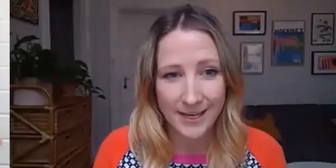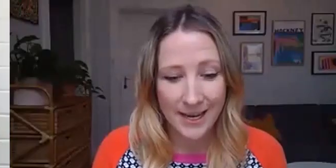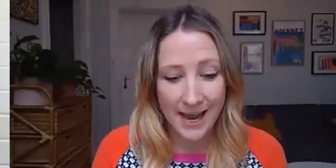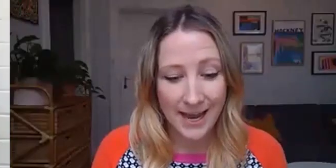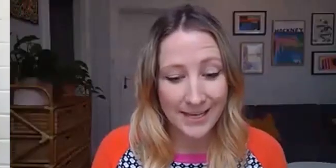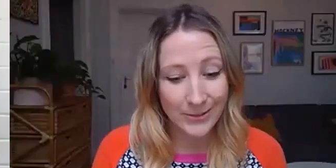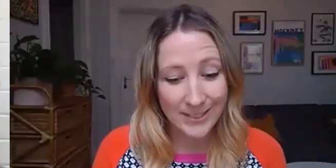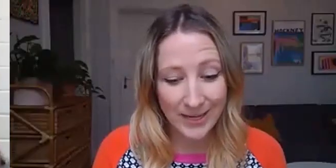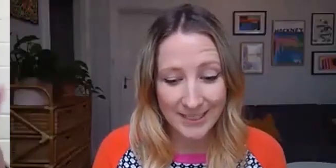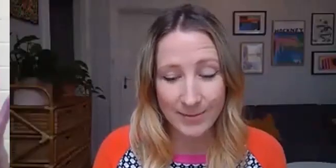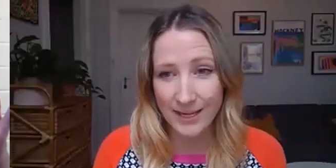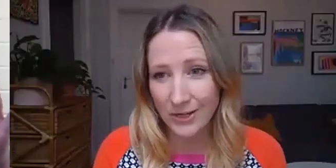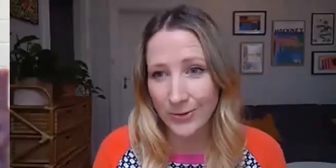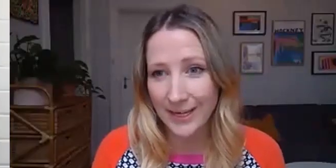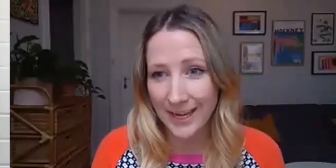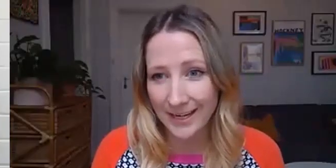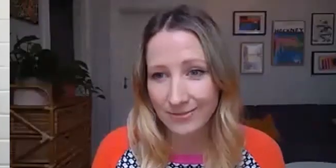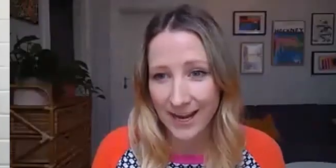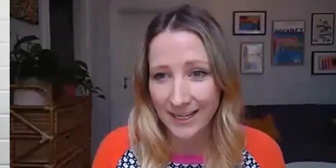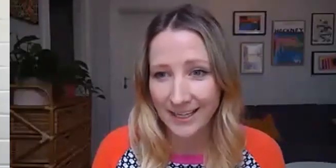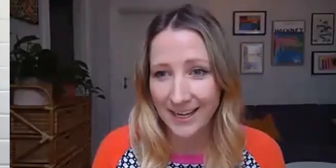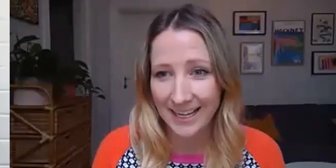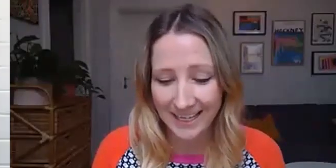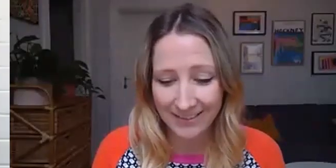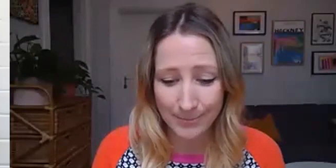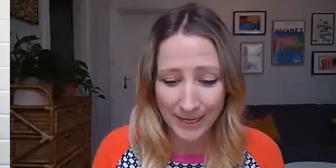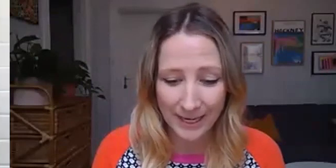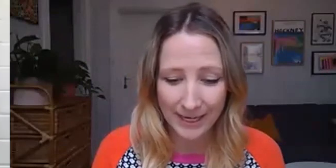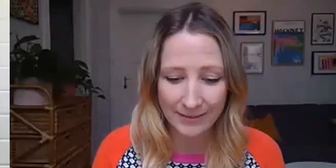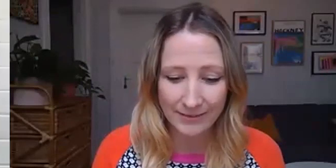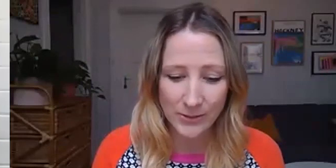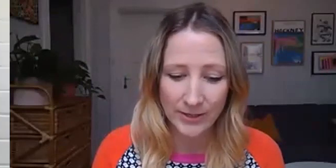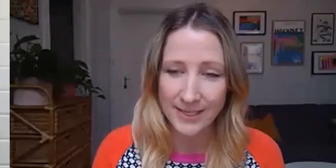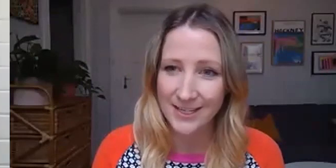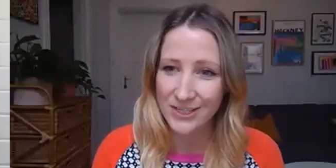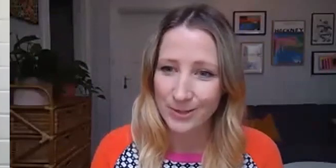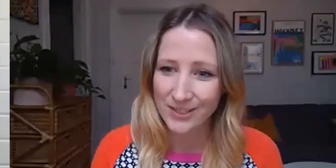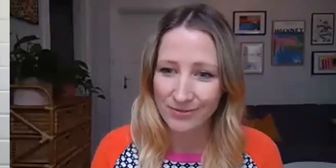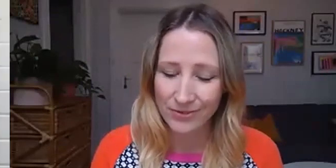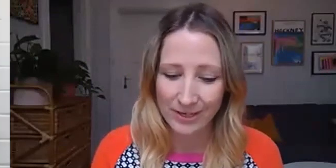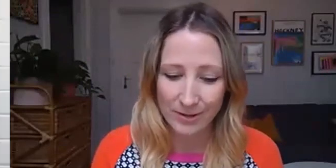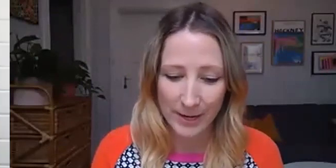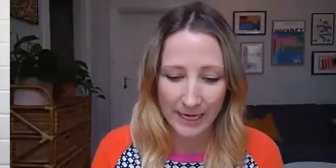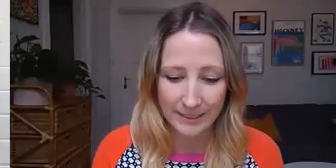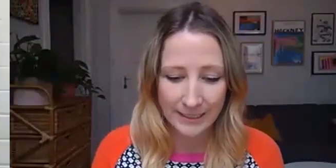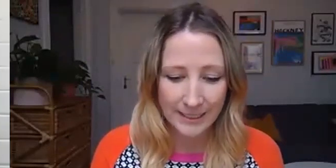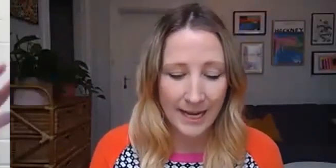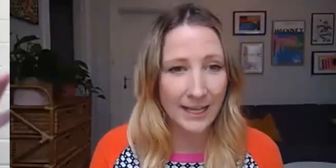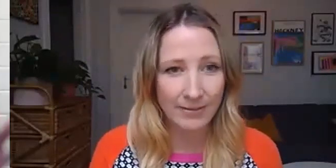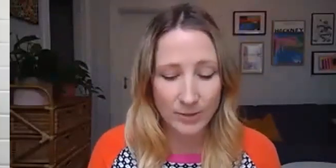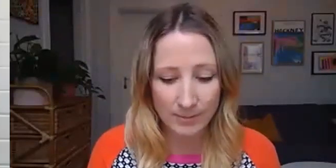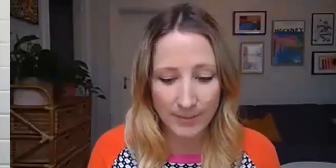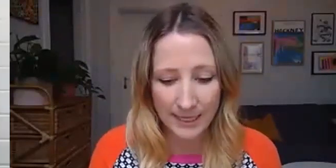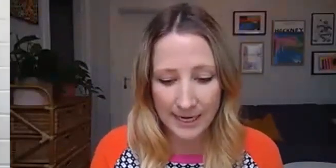organisations. So until next time, thank you again, Rani and Lena, for being here, to our Auslan interpreters, Shavoy and Rebecca, our